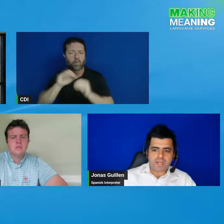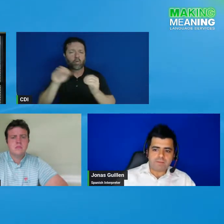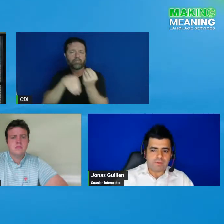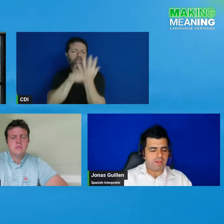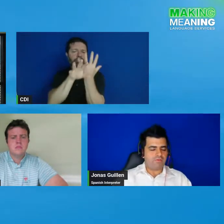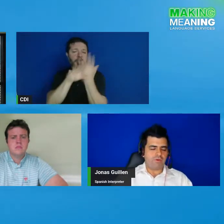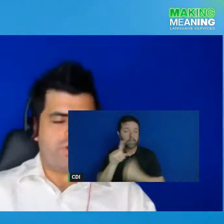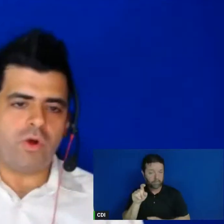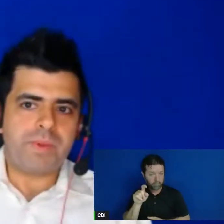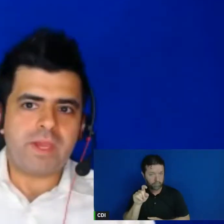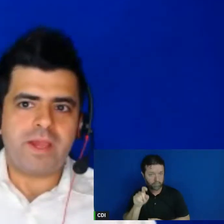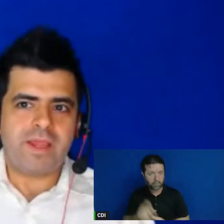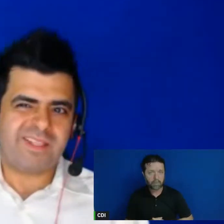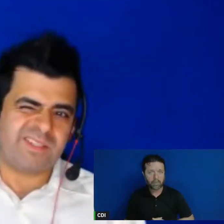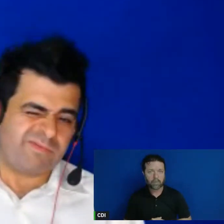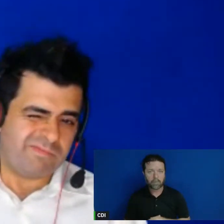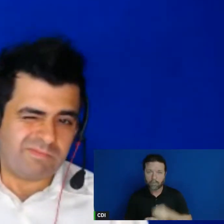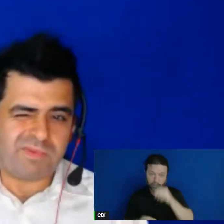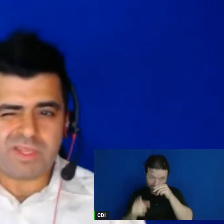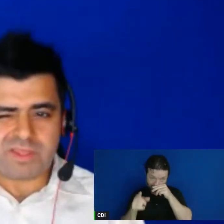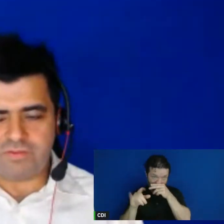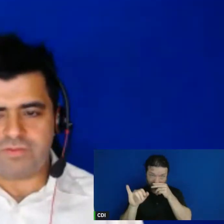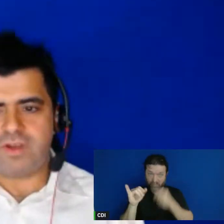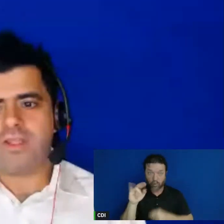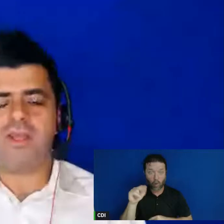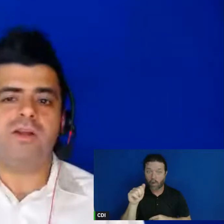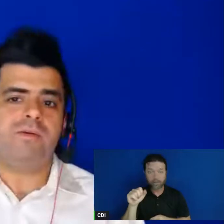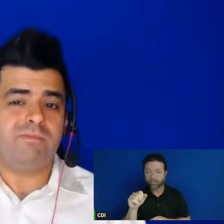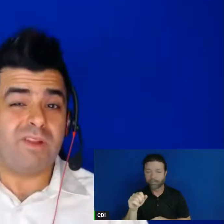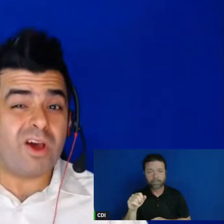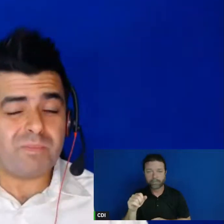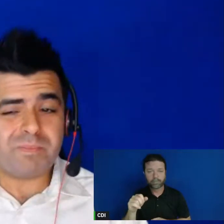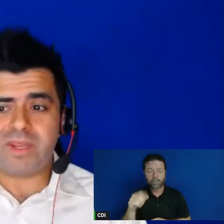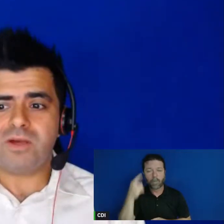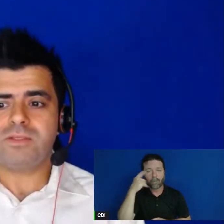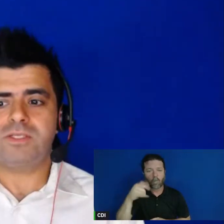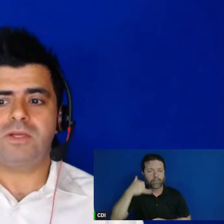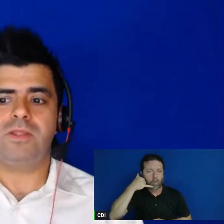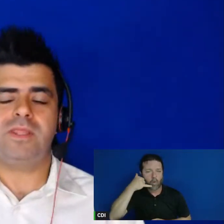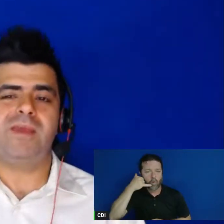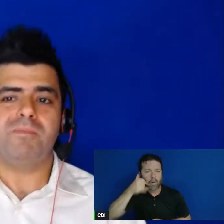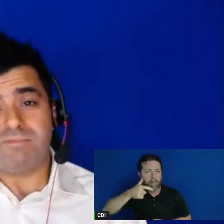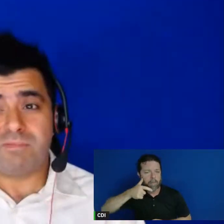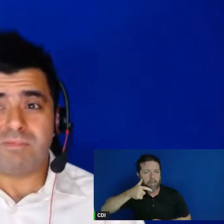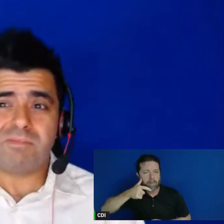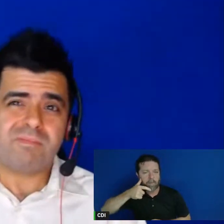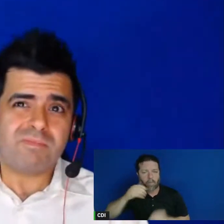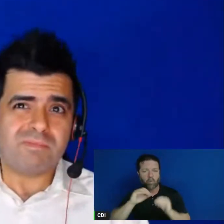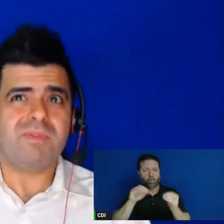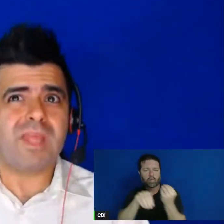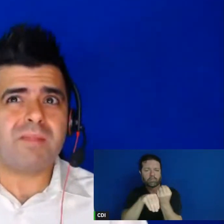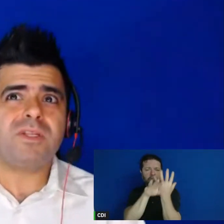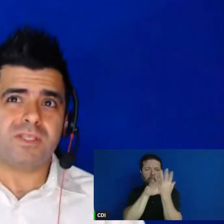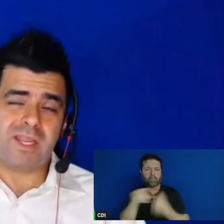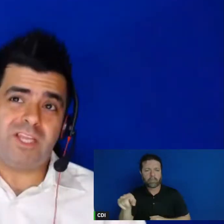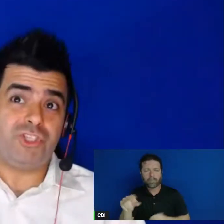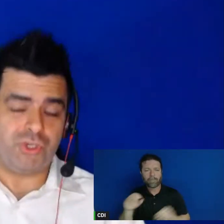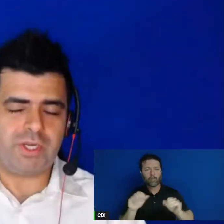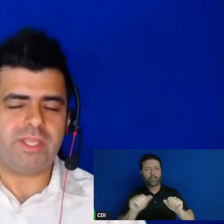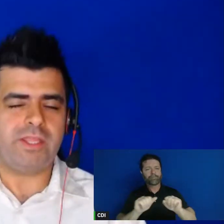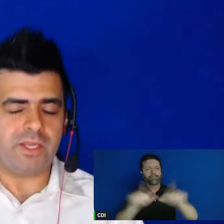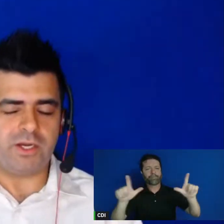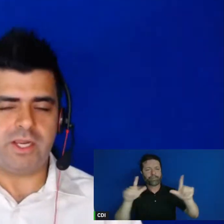Not really. For OPI, it's very different. They are not on video, so they must that